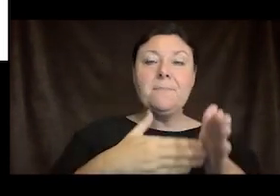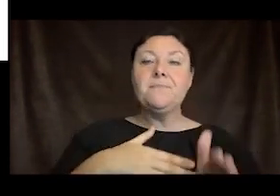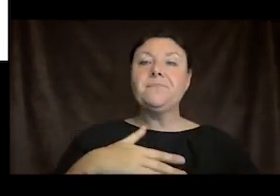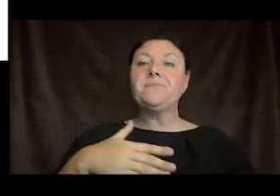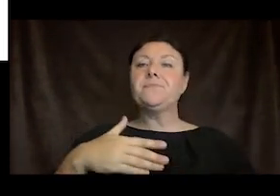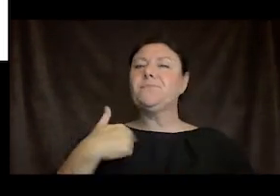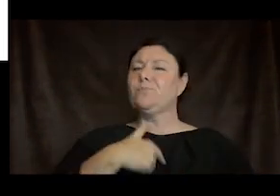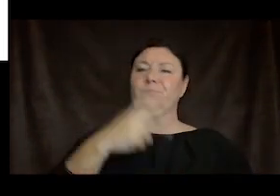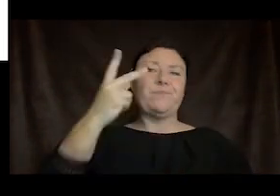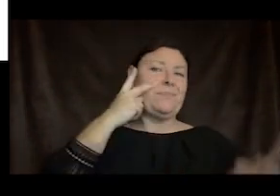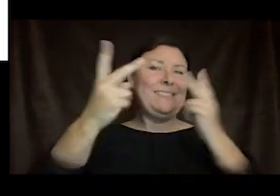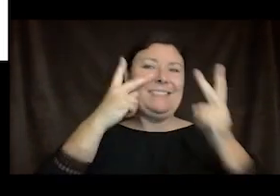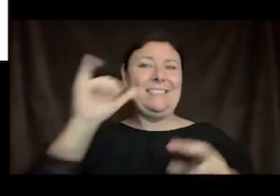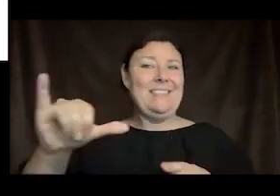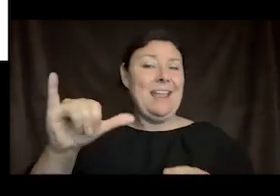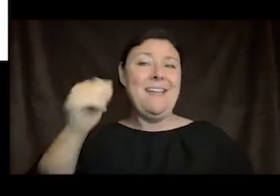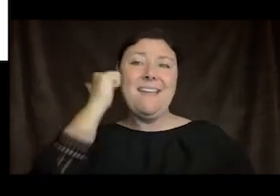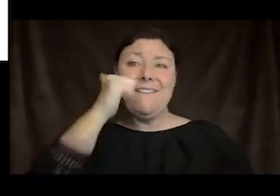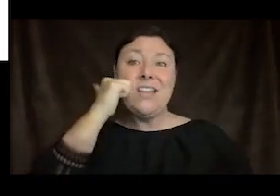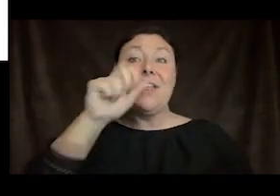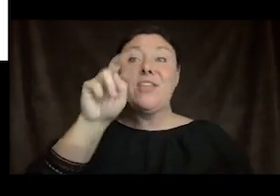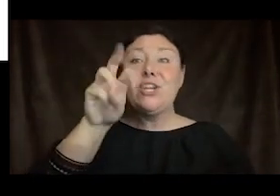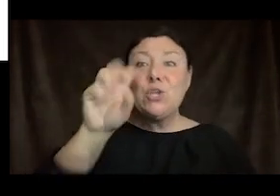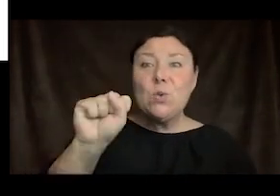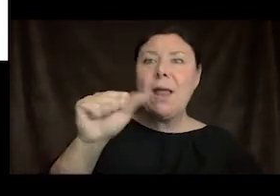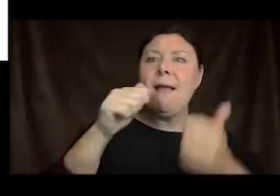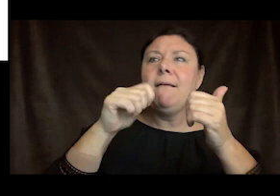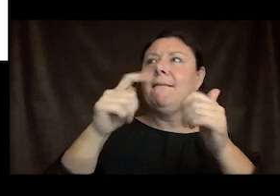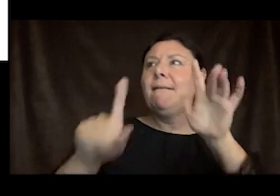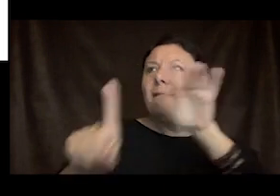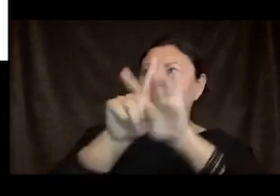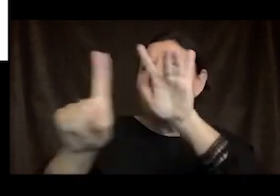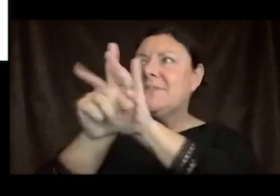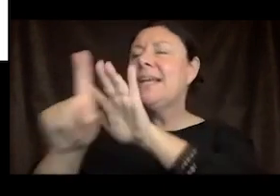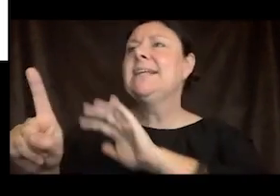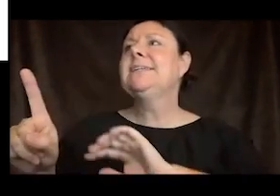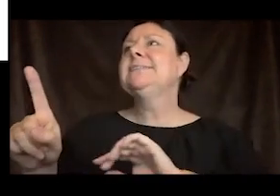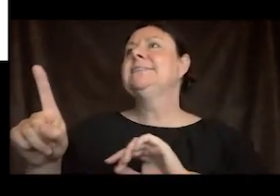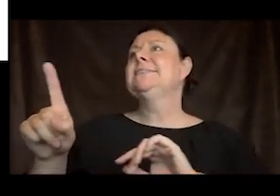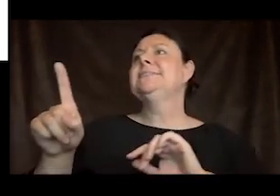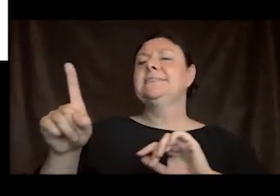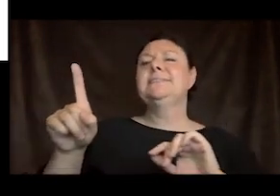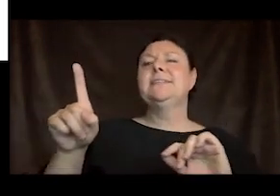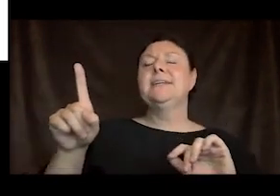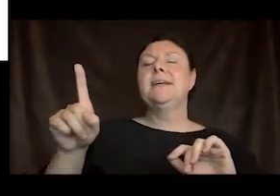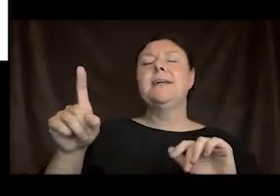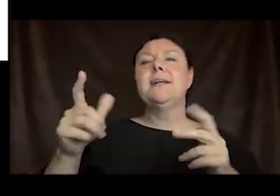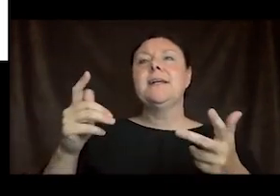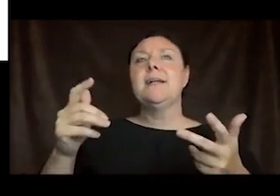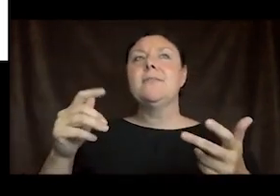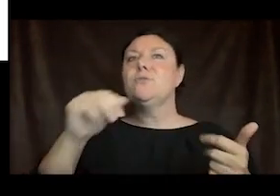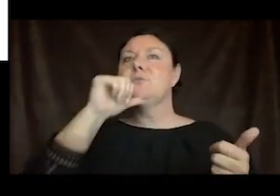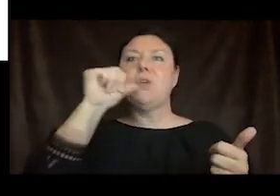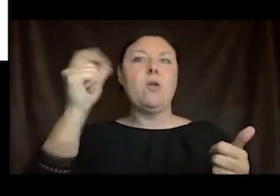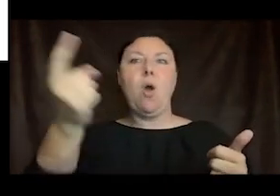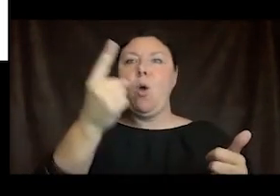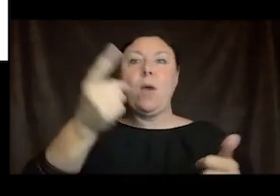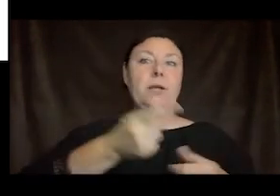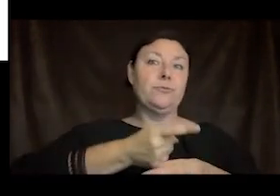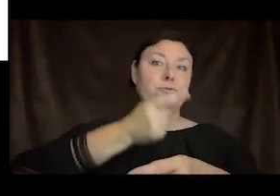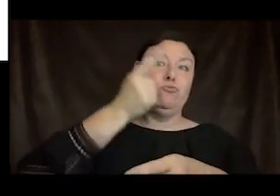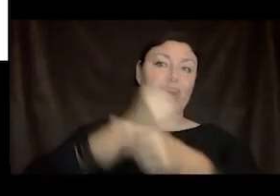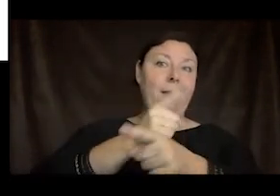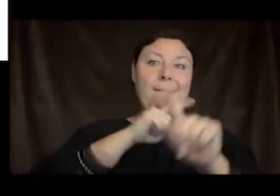and we see this every single day in our news, in our streets, in our communities, there aren't always